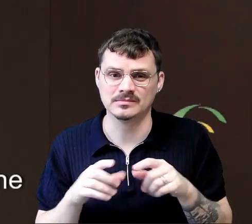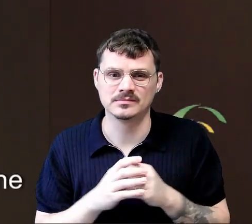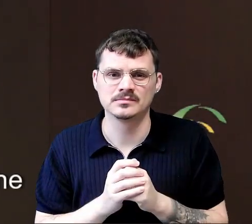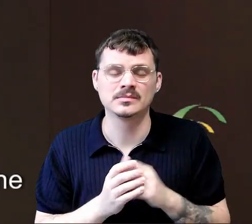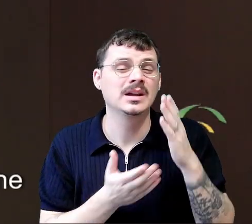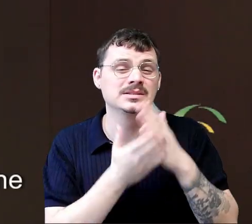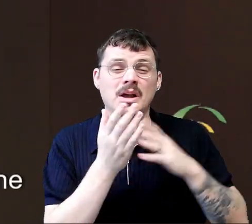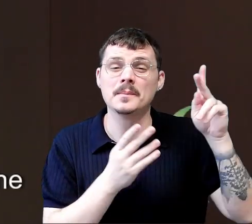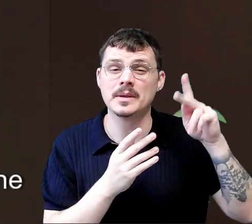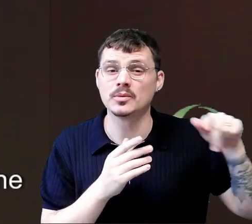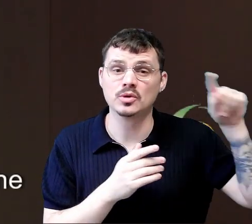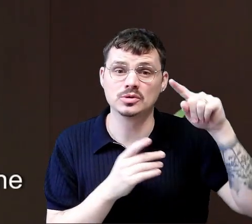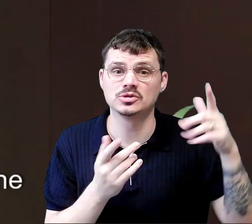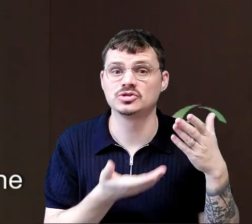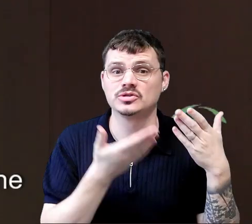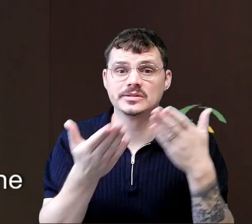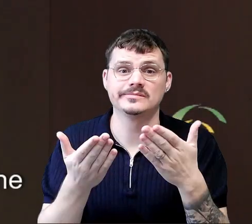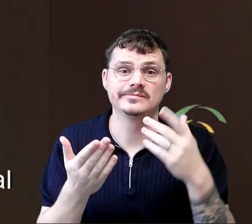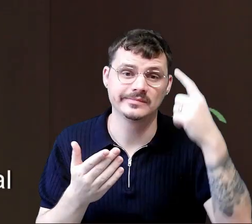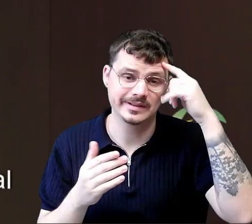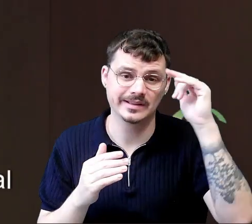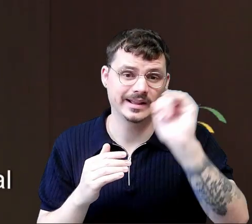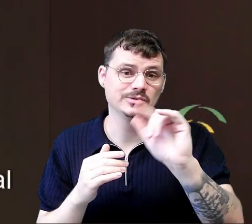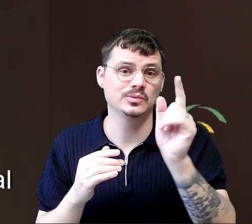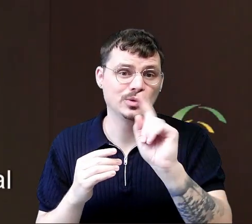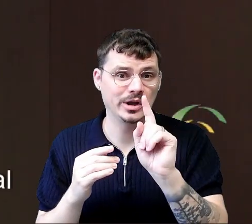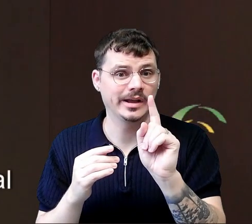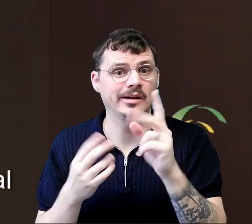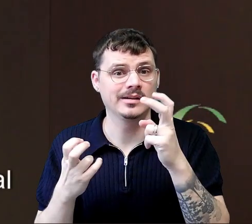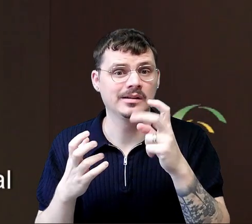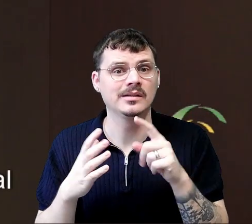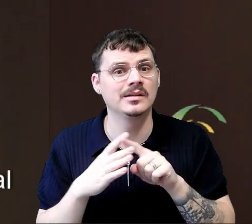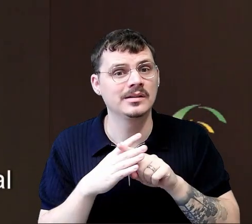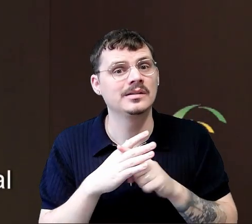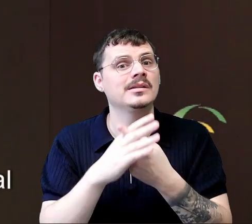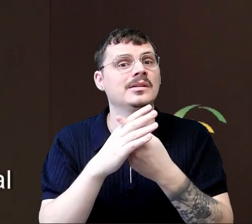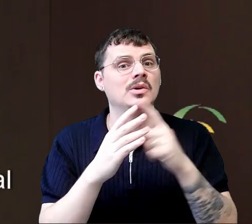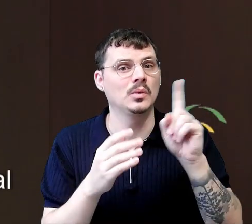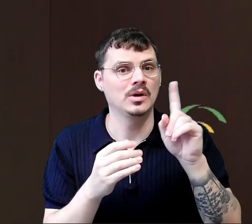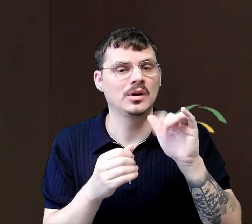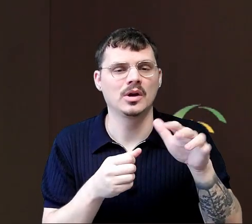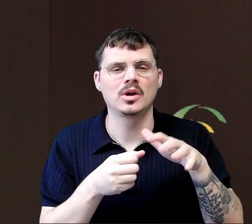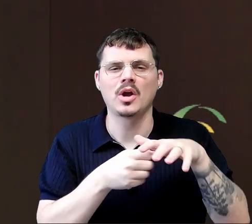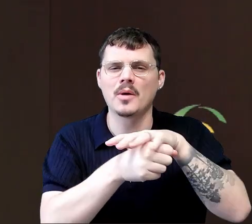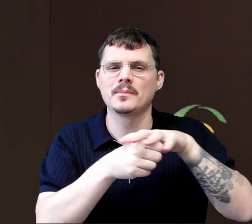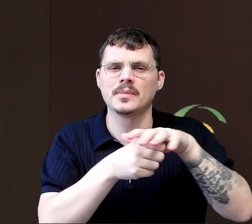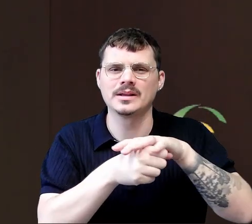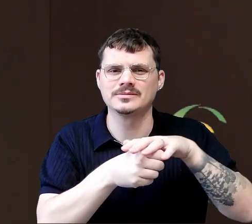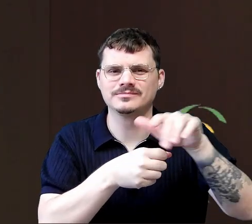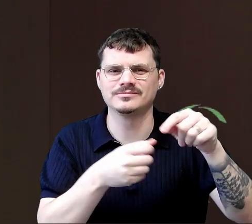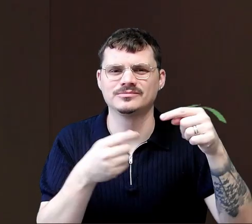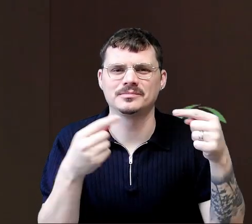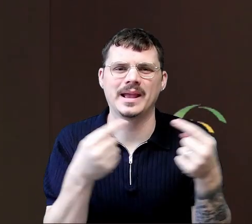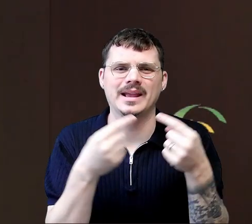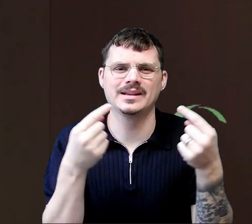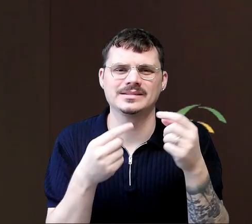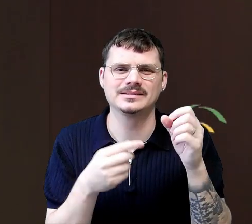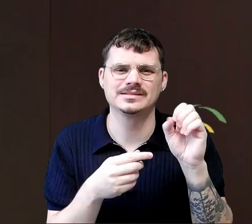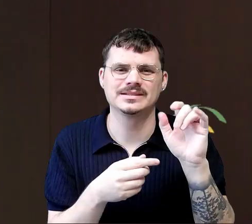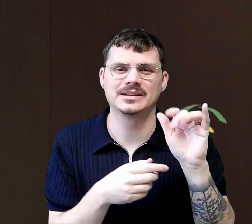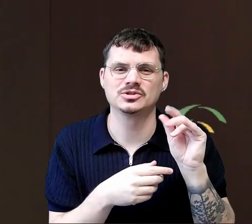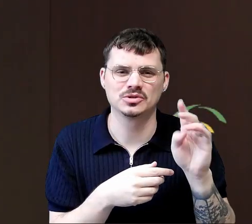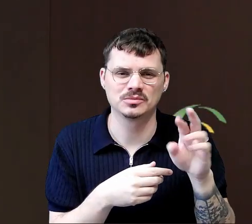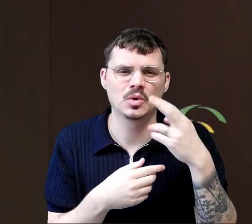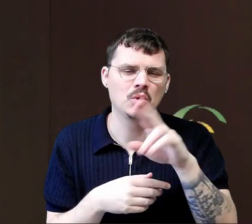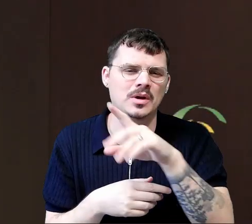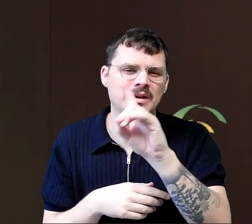people suggest this may be part of the origin for some people of complex regional pain syndromes, or reflex